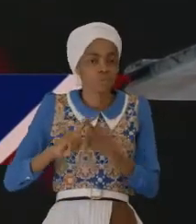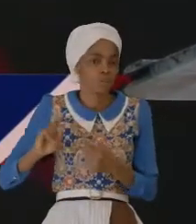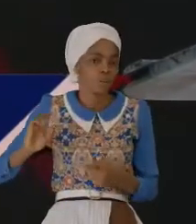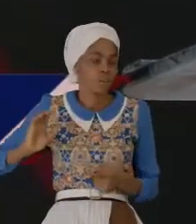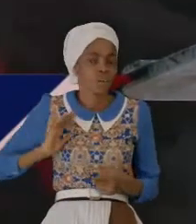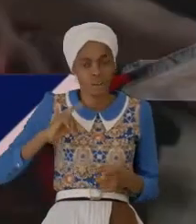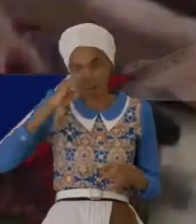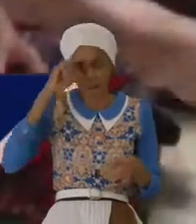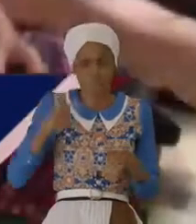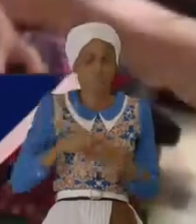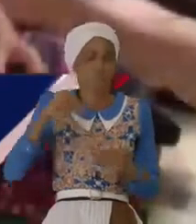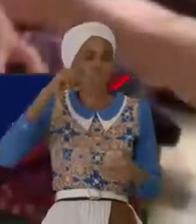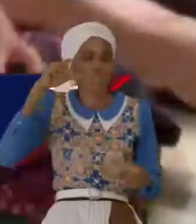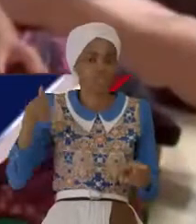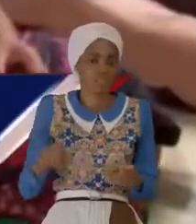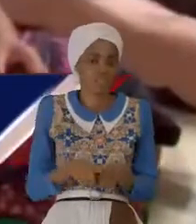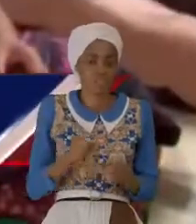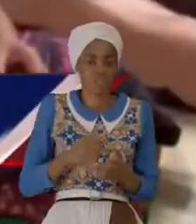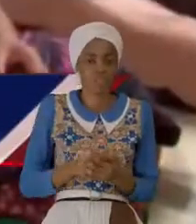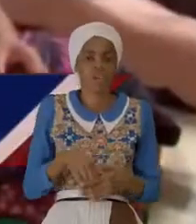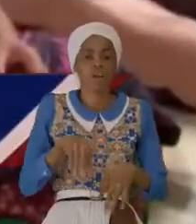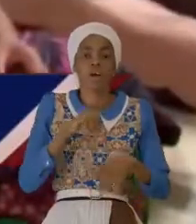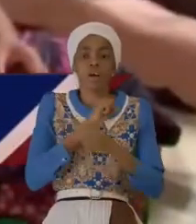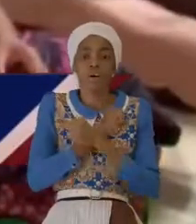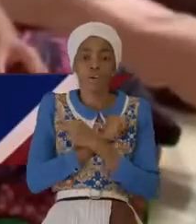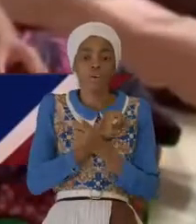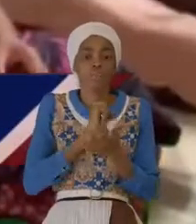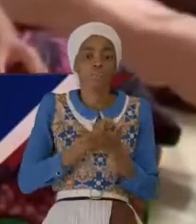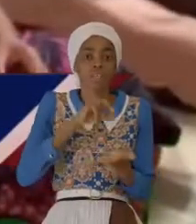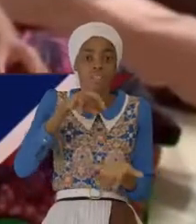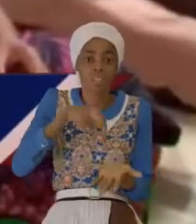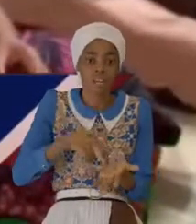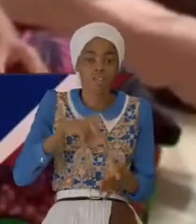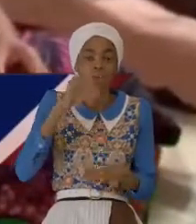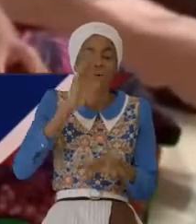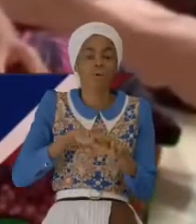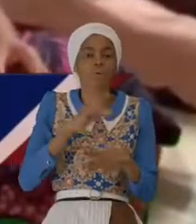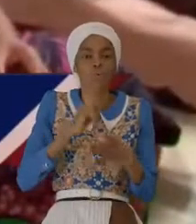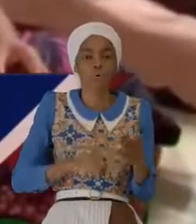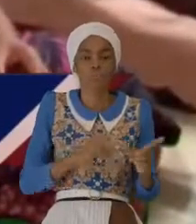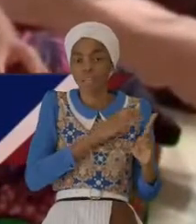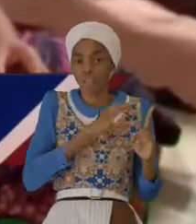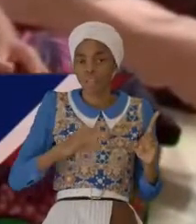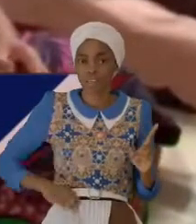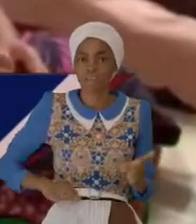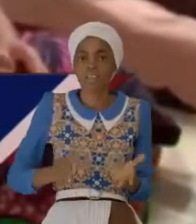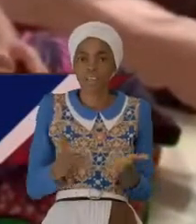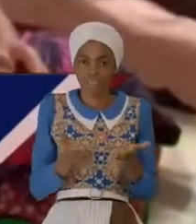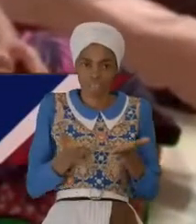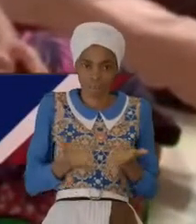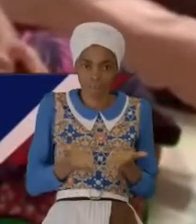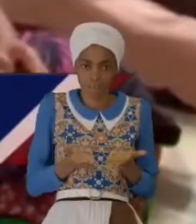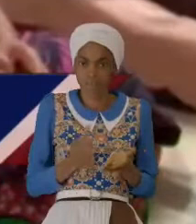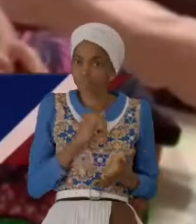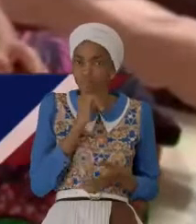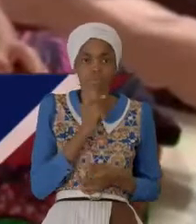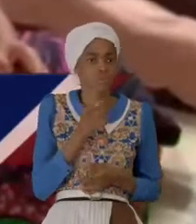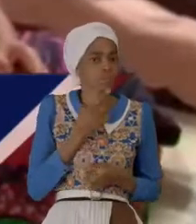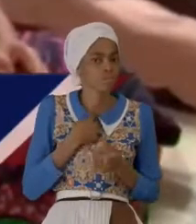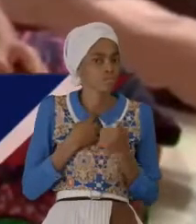the Lord that stands on what Christ demands not lost